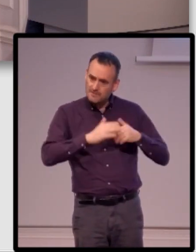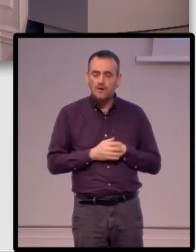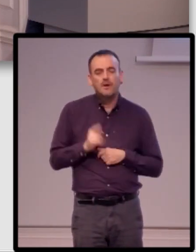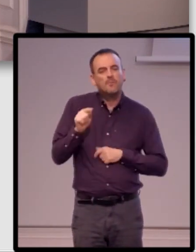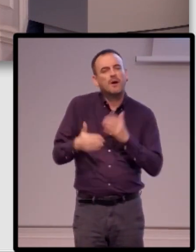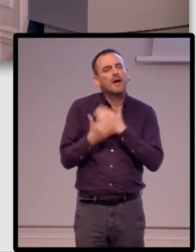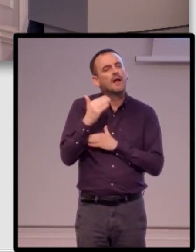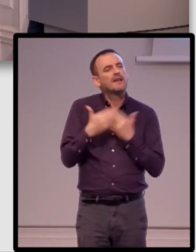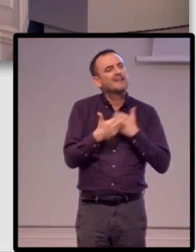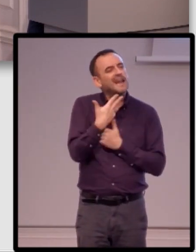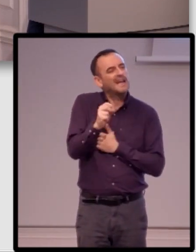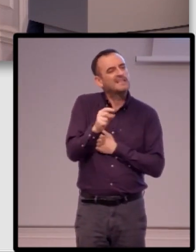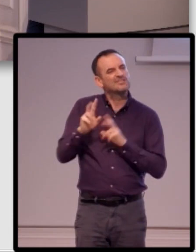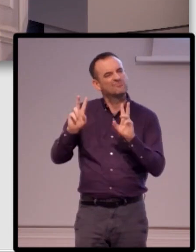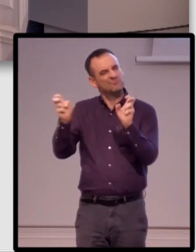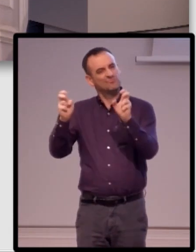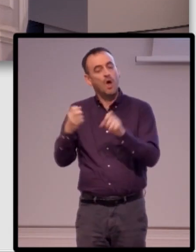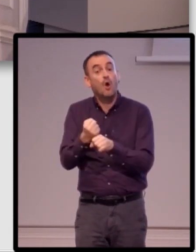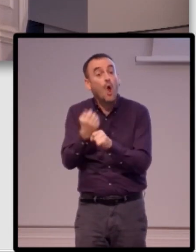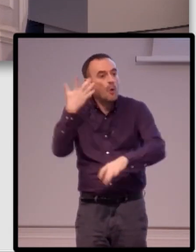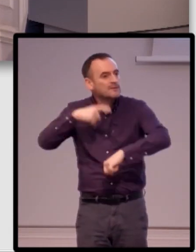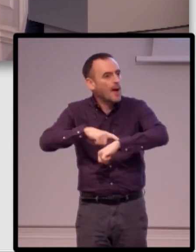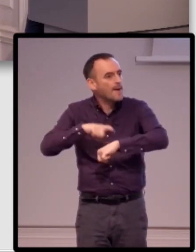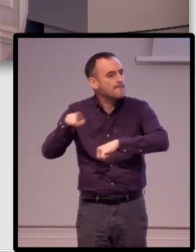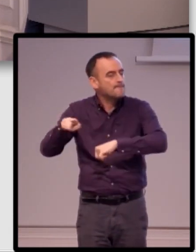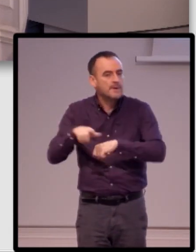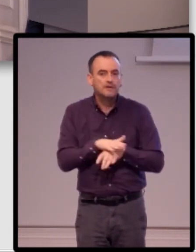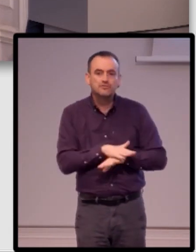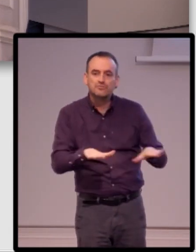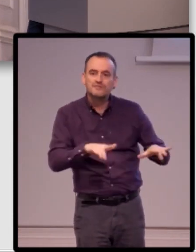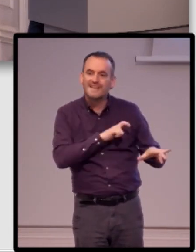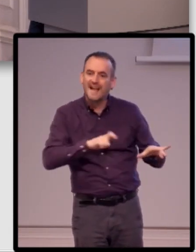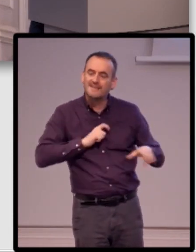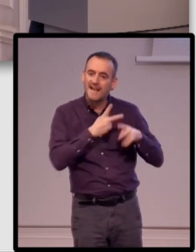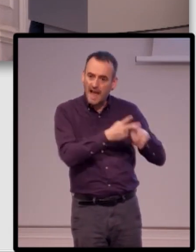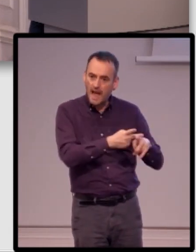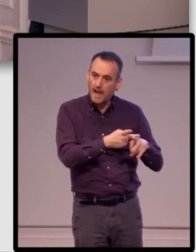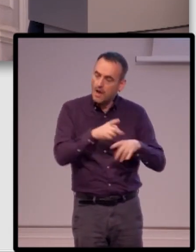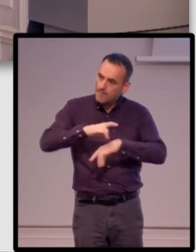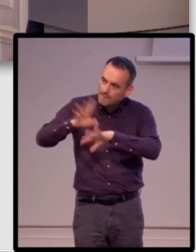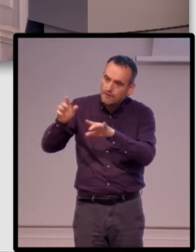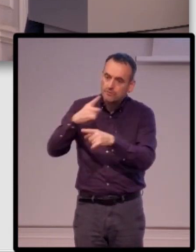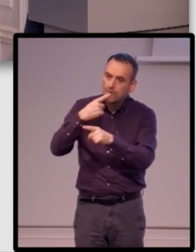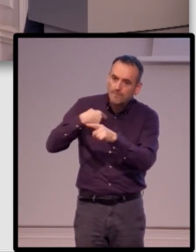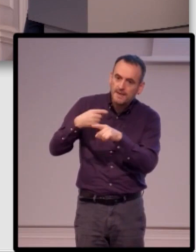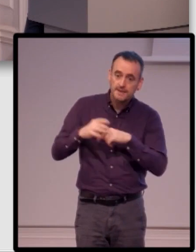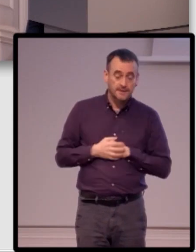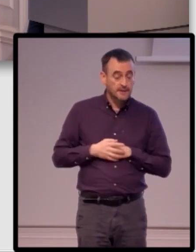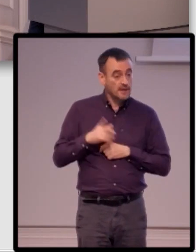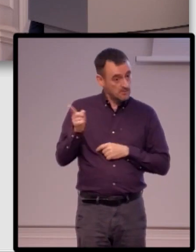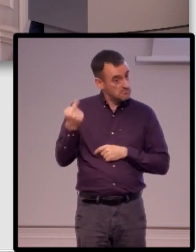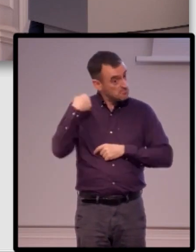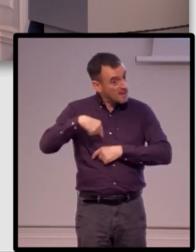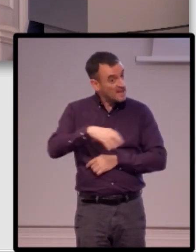golden age in children's cancer care by some of the professionals that I've spoken to. Clinical trials were showing